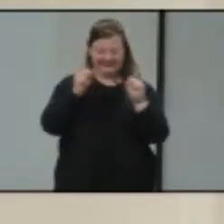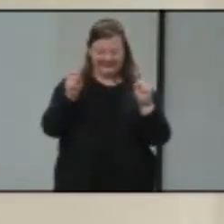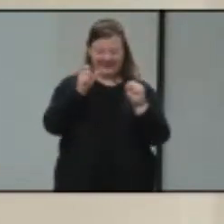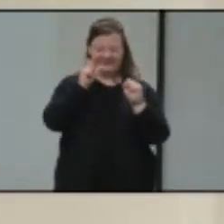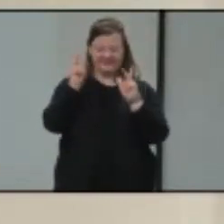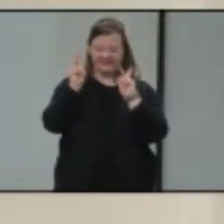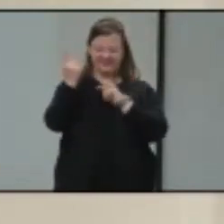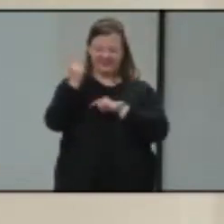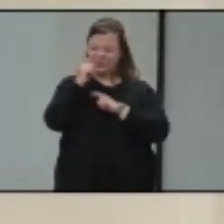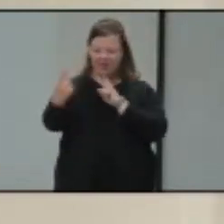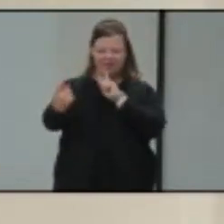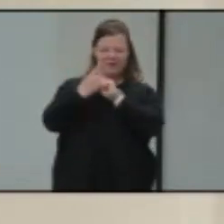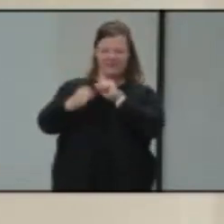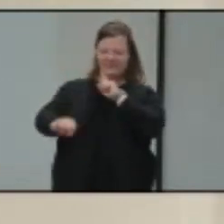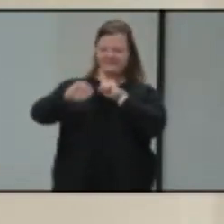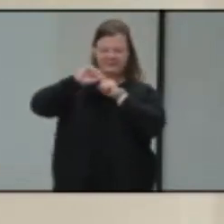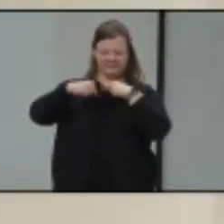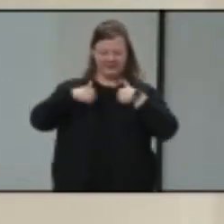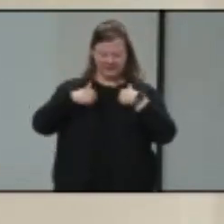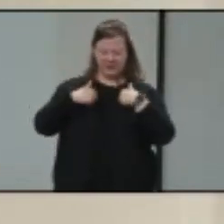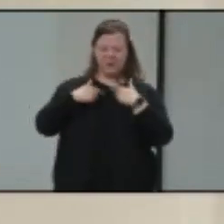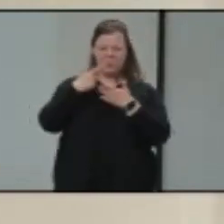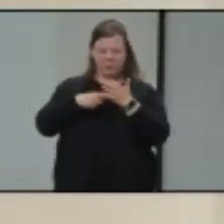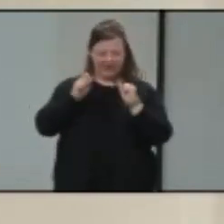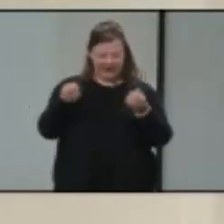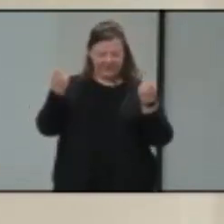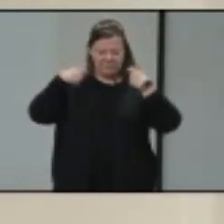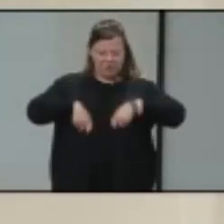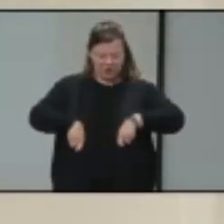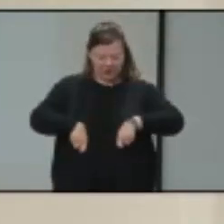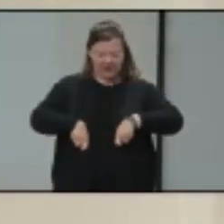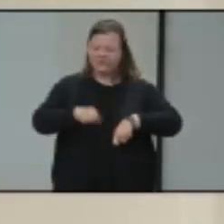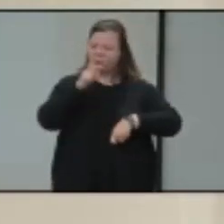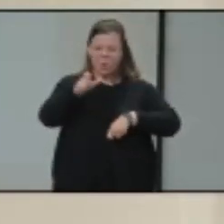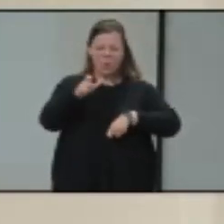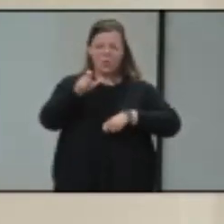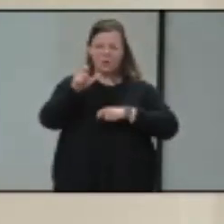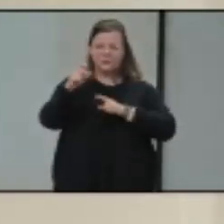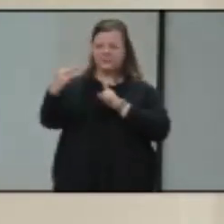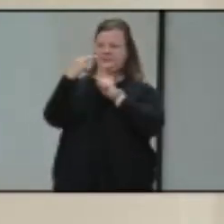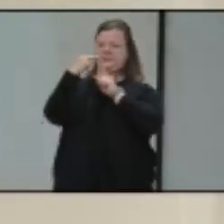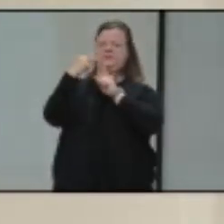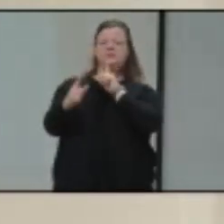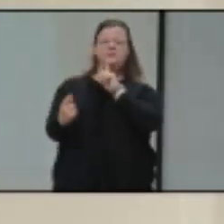today? What can I put on that's not gonna make me a target?